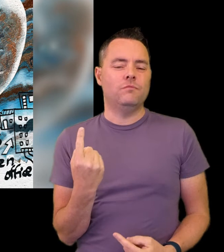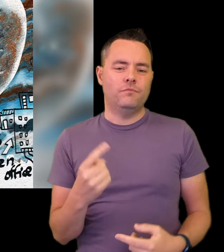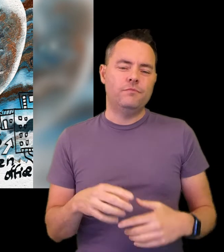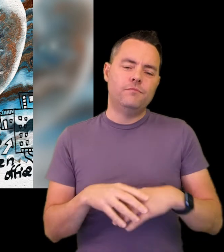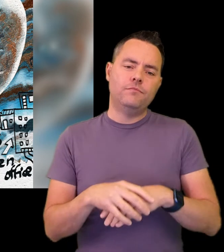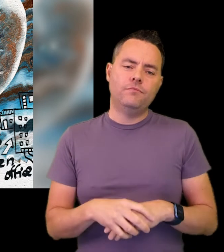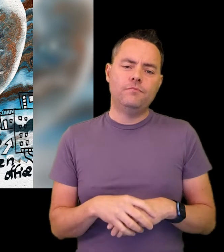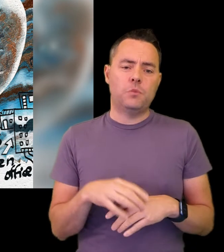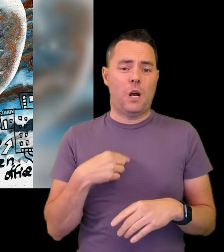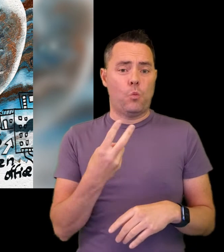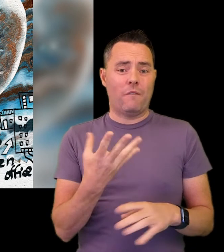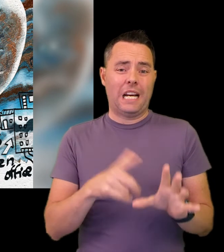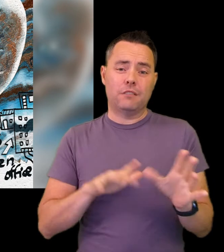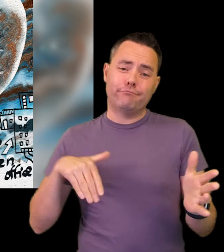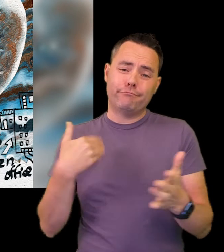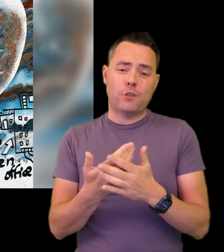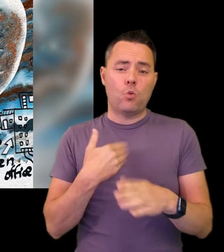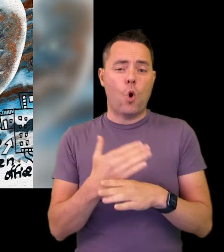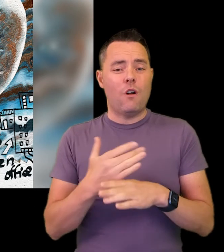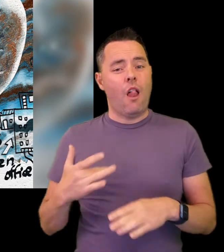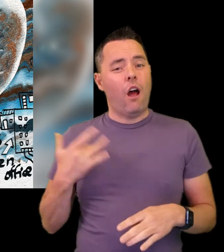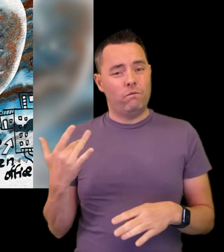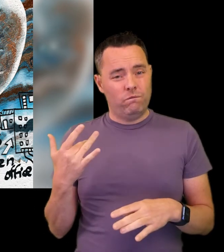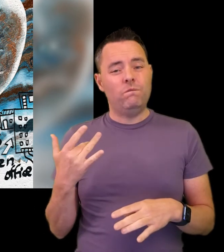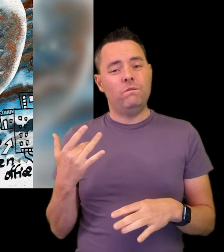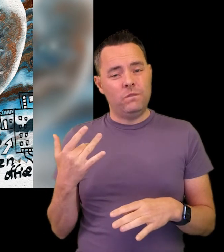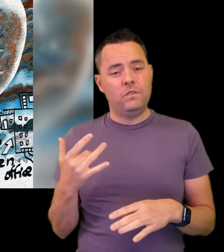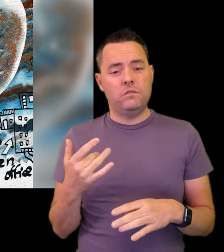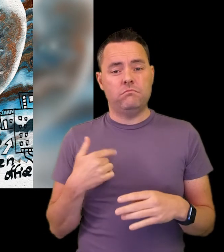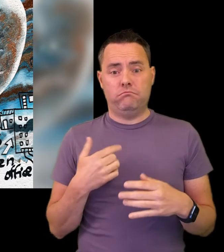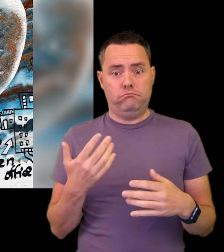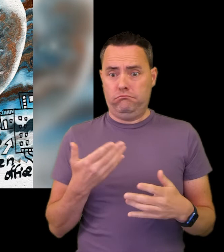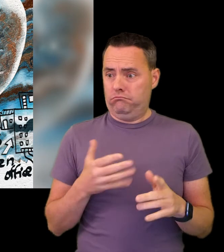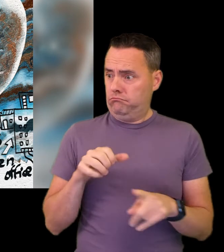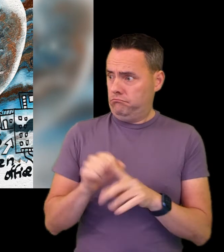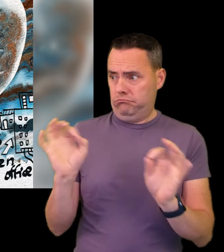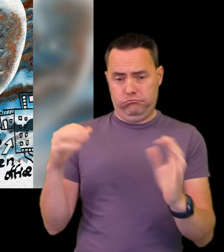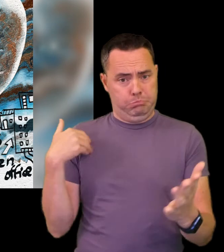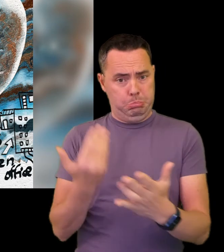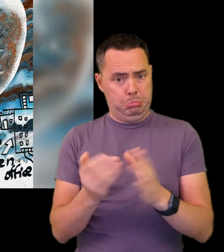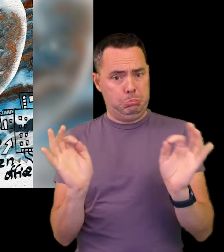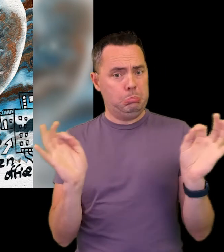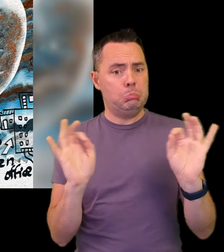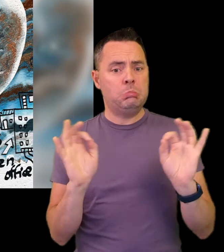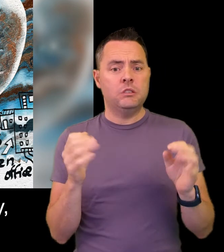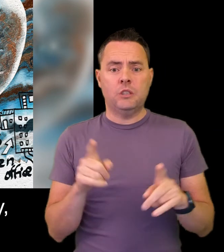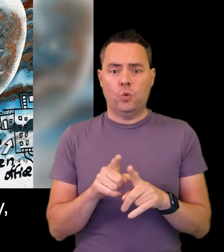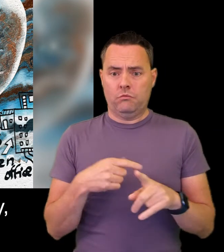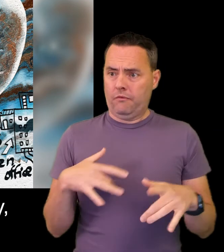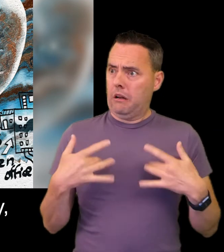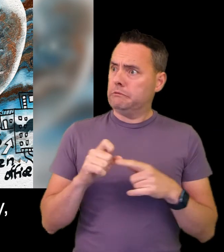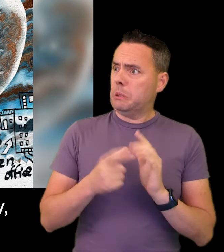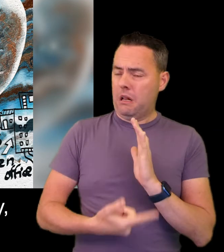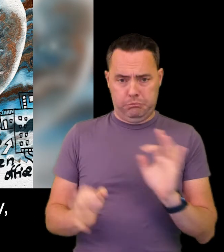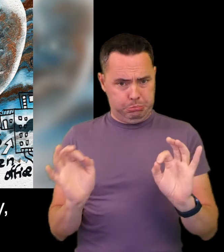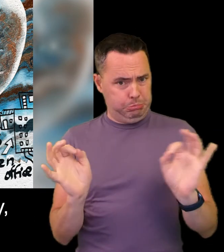for the first 25 years of my working life, I didn't have a diagnosis. So I